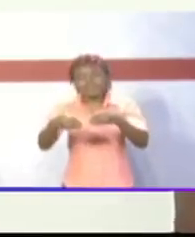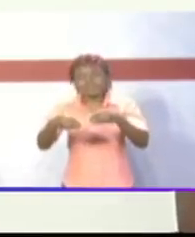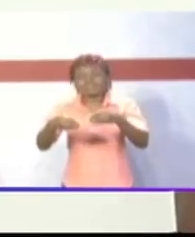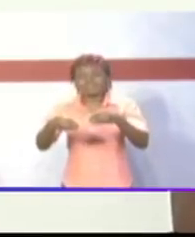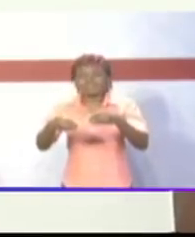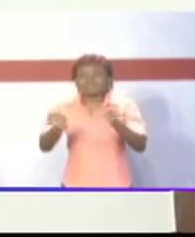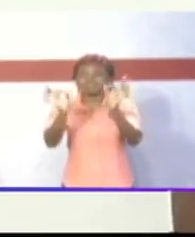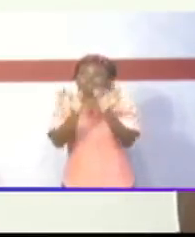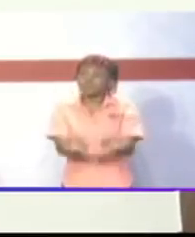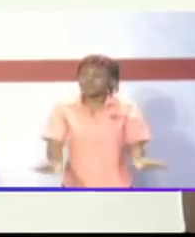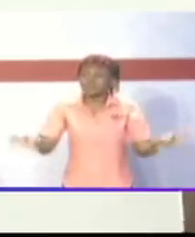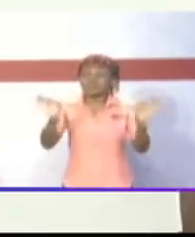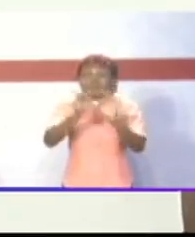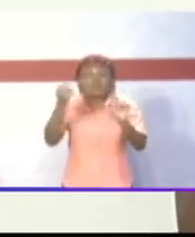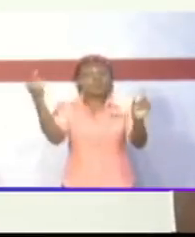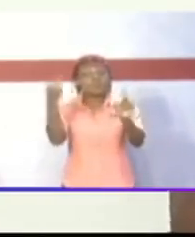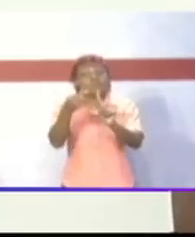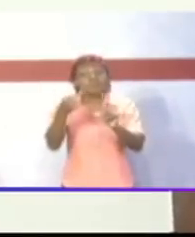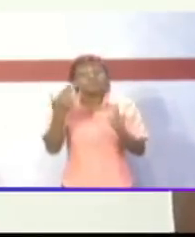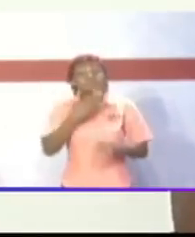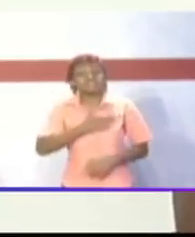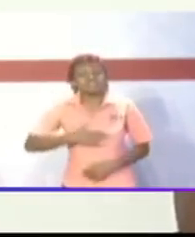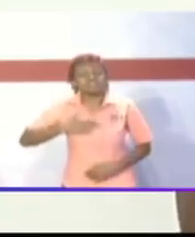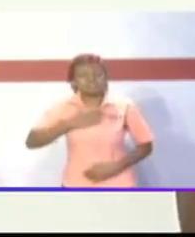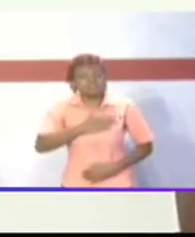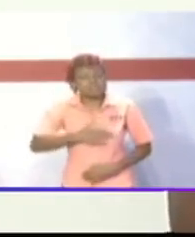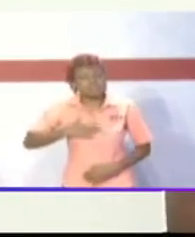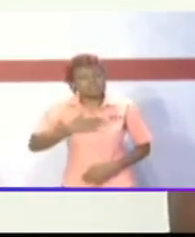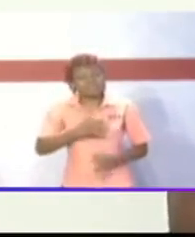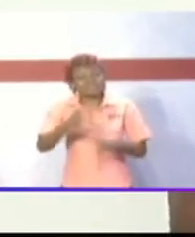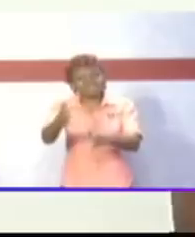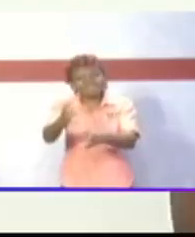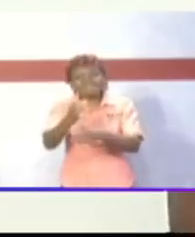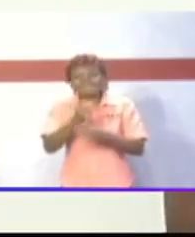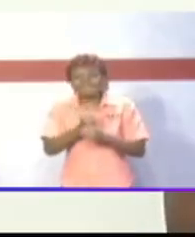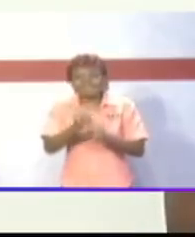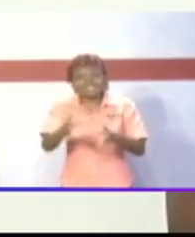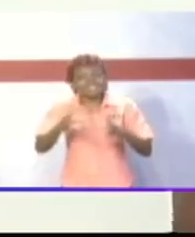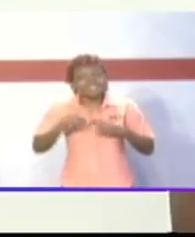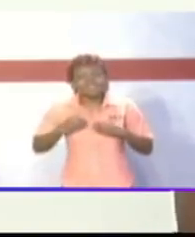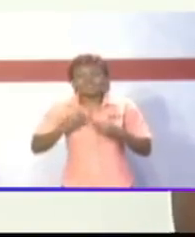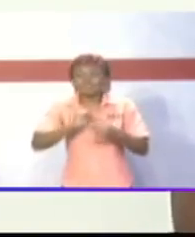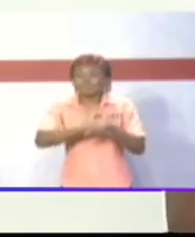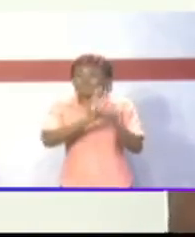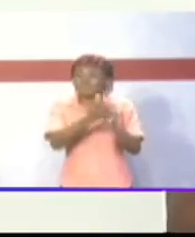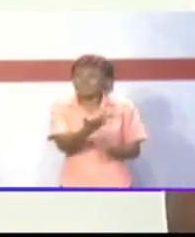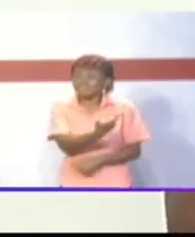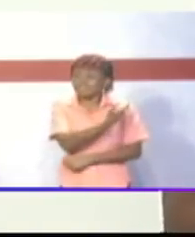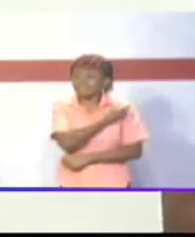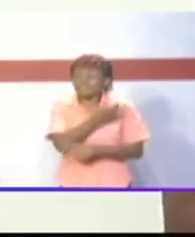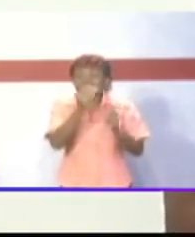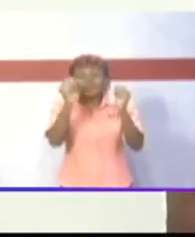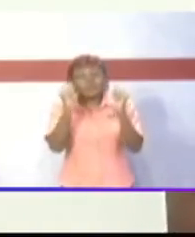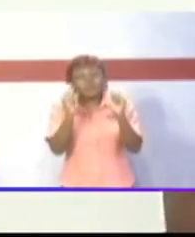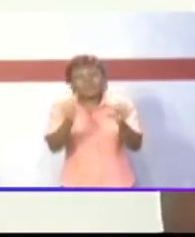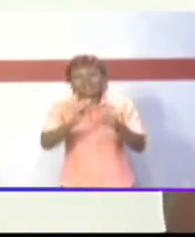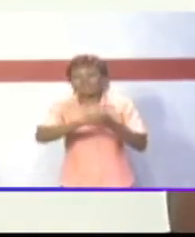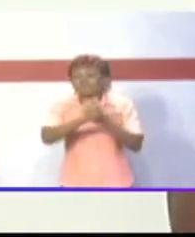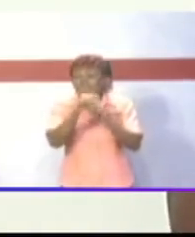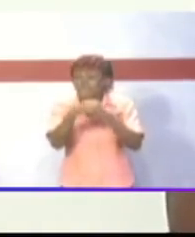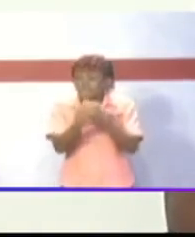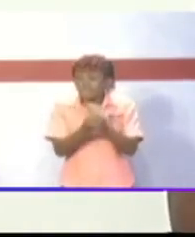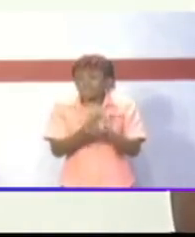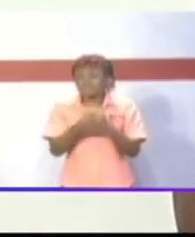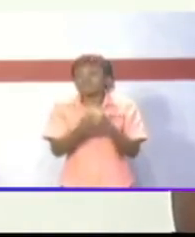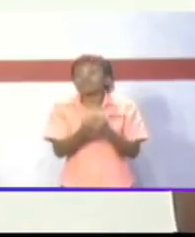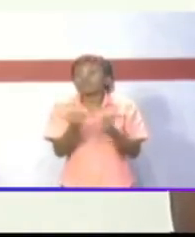Please take the COVID-19 vaccine as soon as possible. Wash your hands or sanitize often. Watch your distance